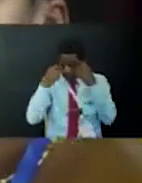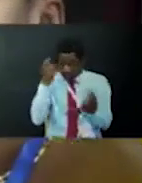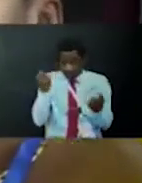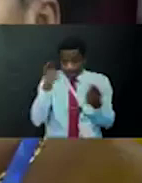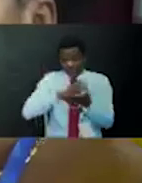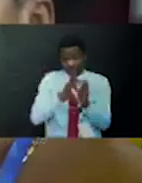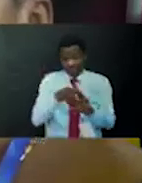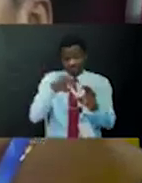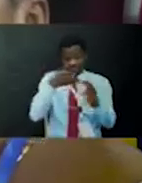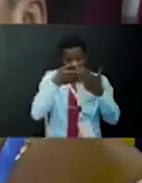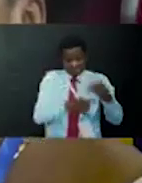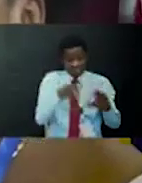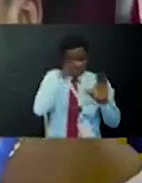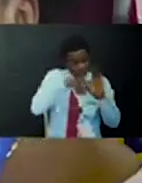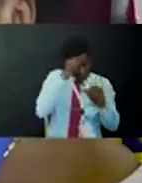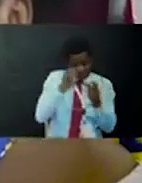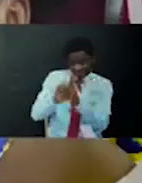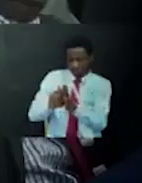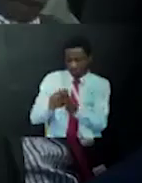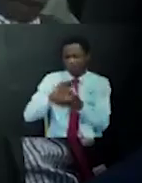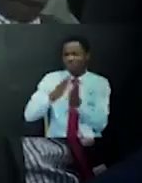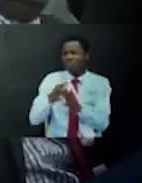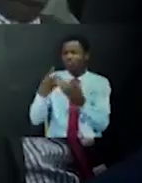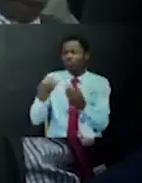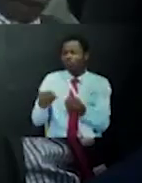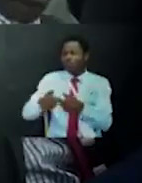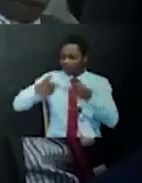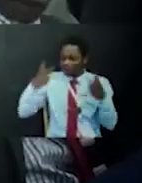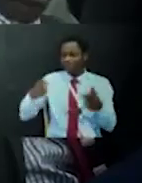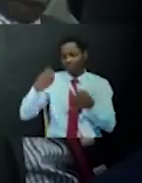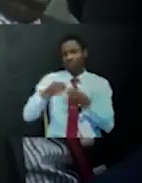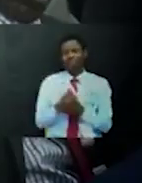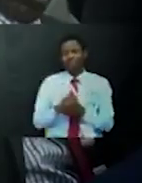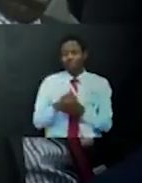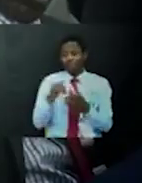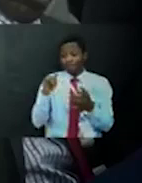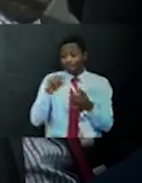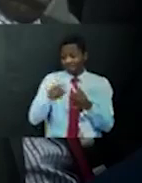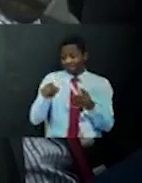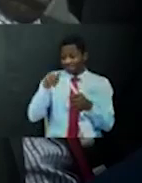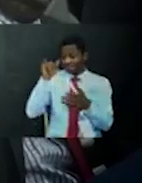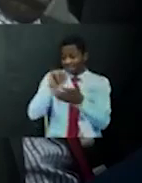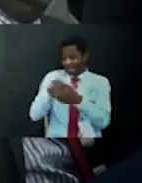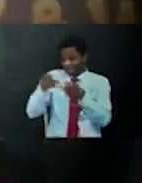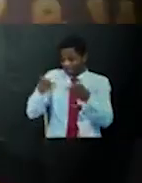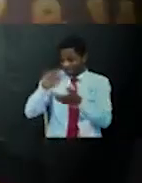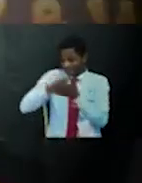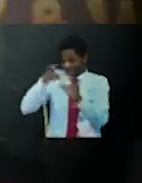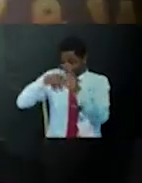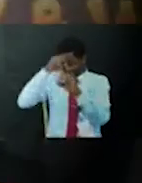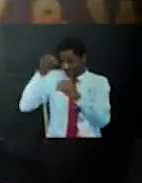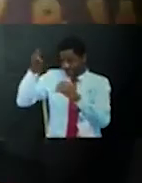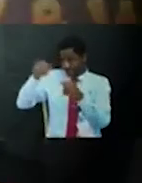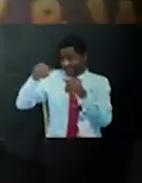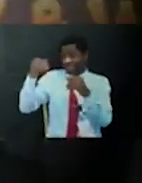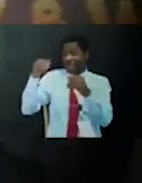answer difficult questions. So that is what we do. But at that level, there is no church. So when you are an area head and you don't